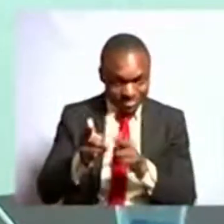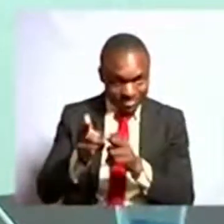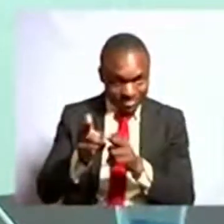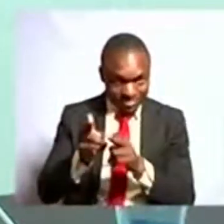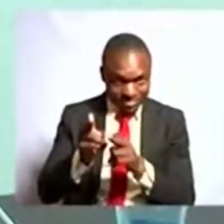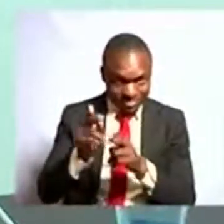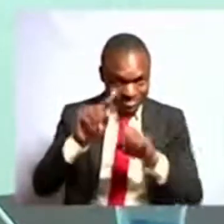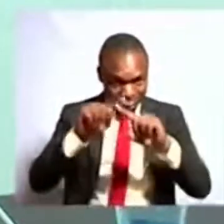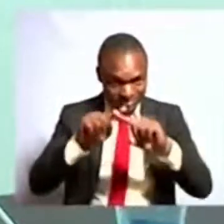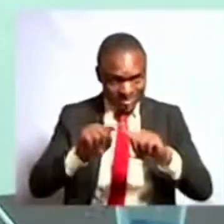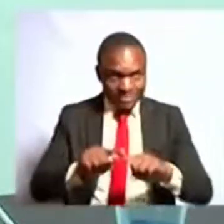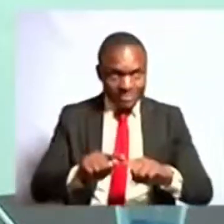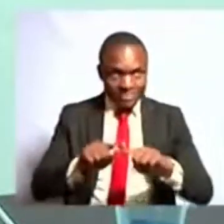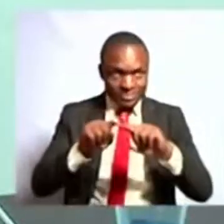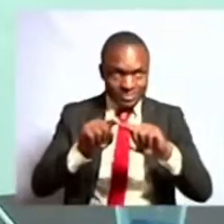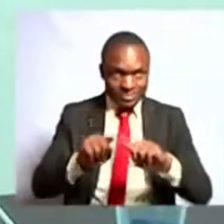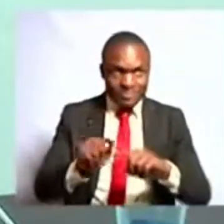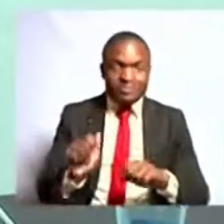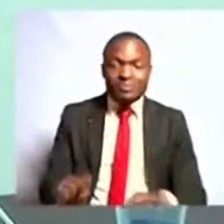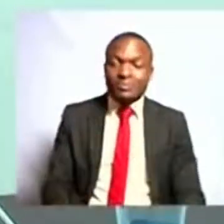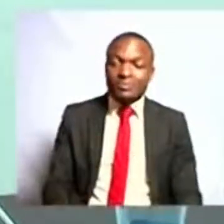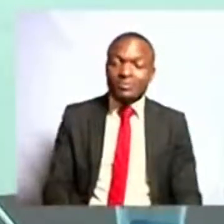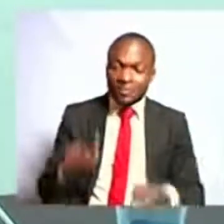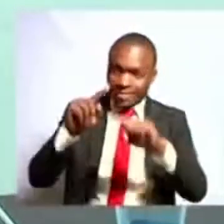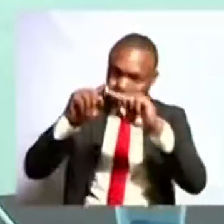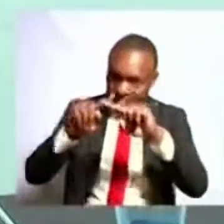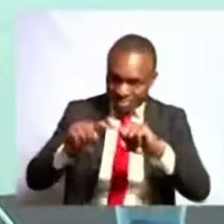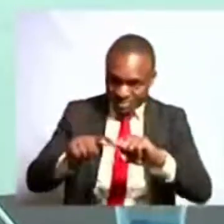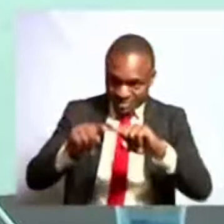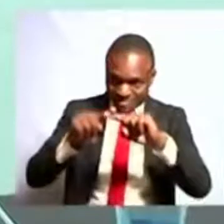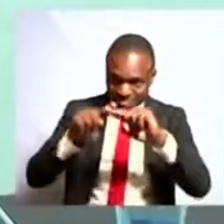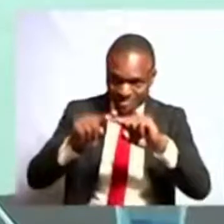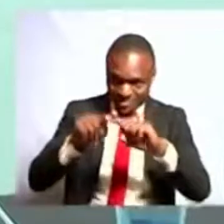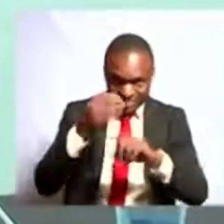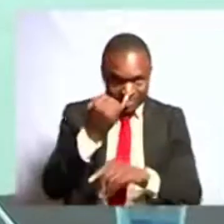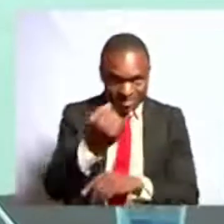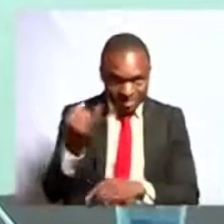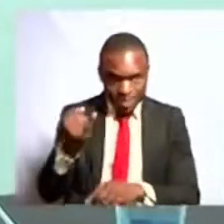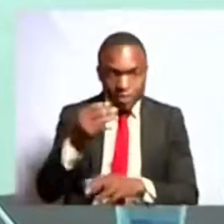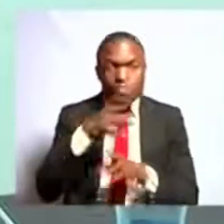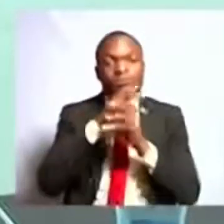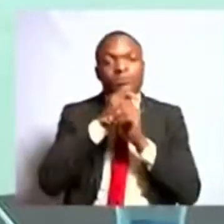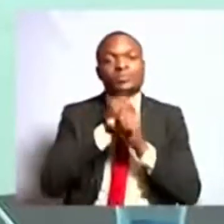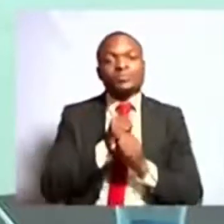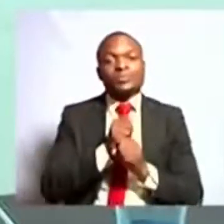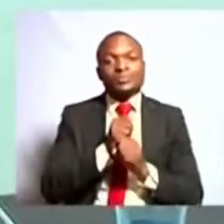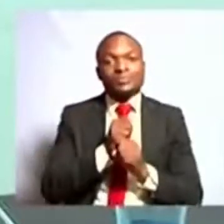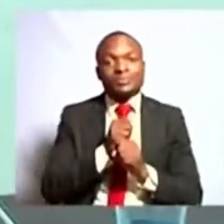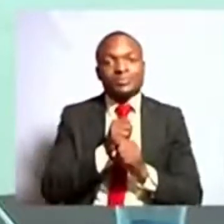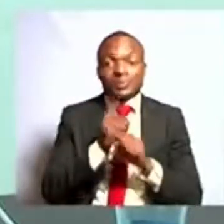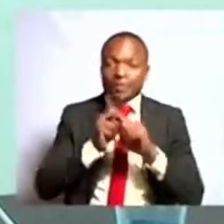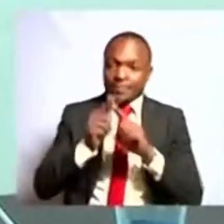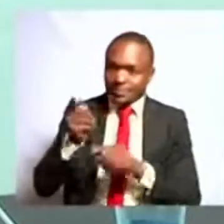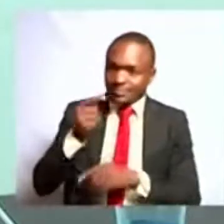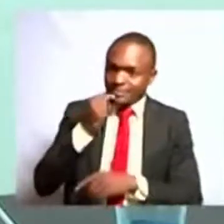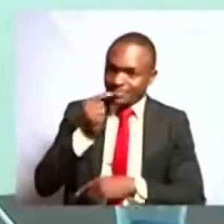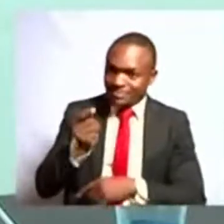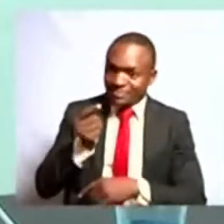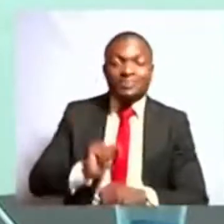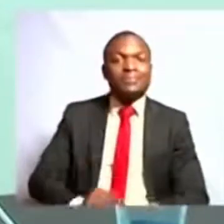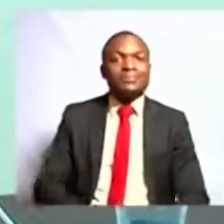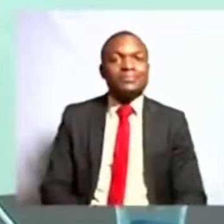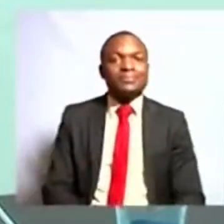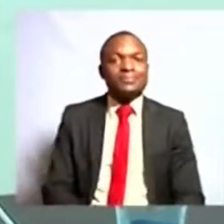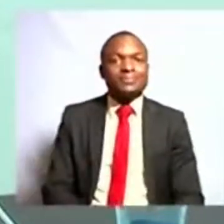is based. We're based on the issues of age. But like I said,